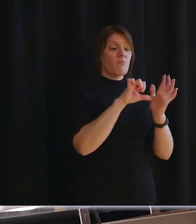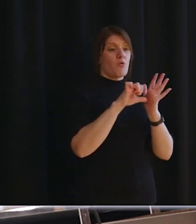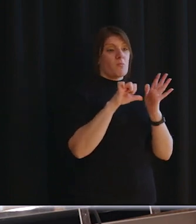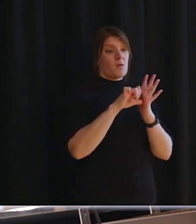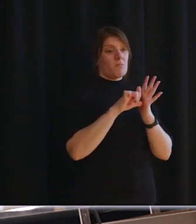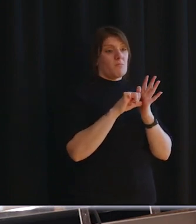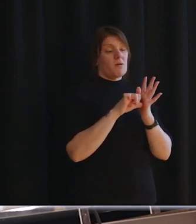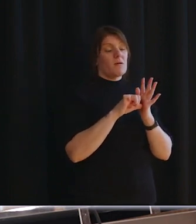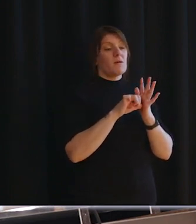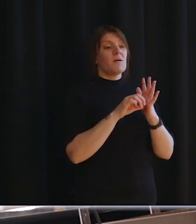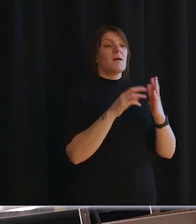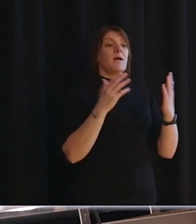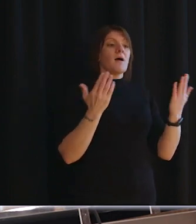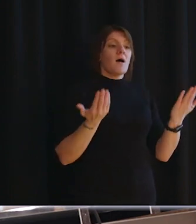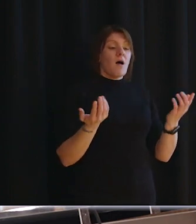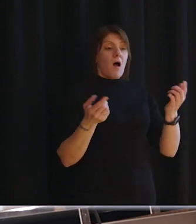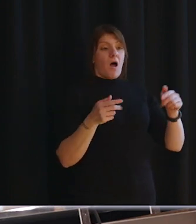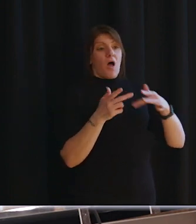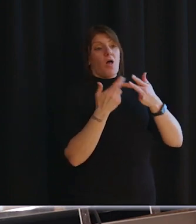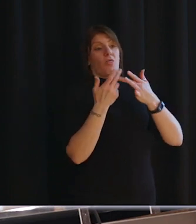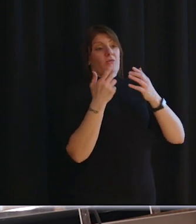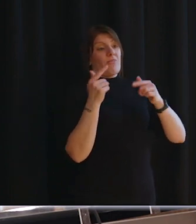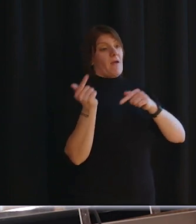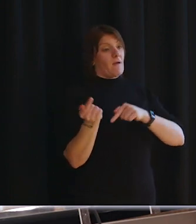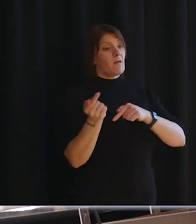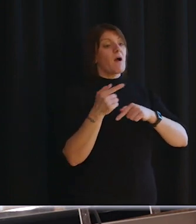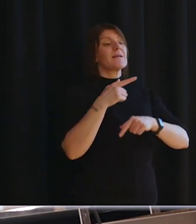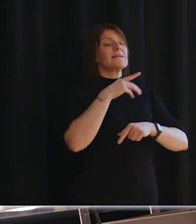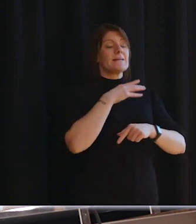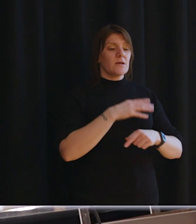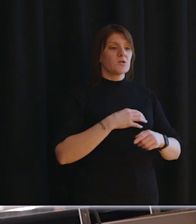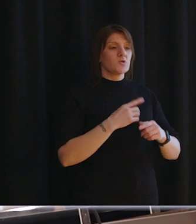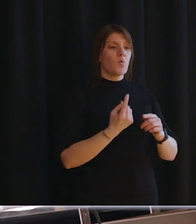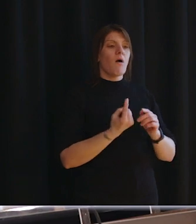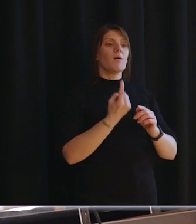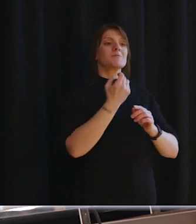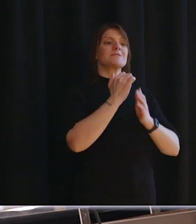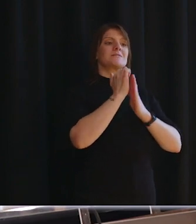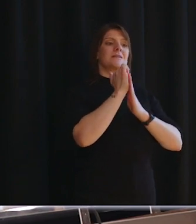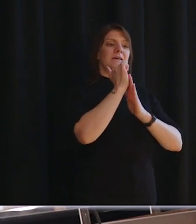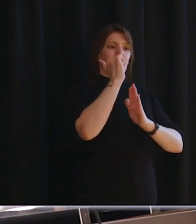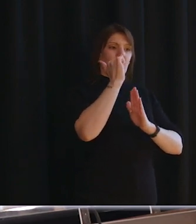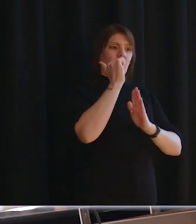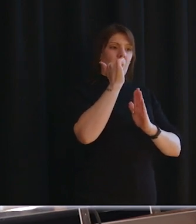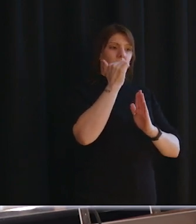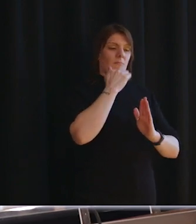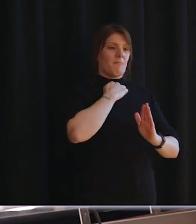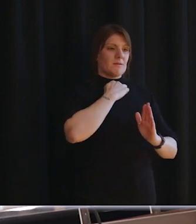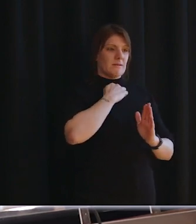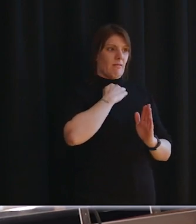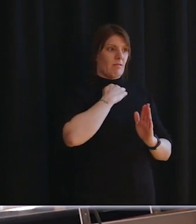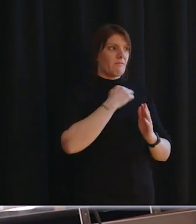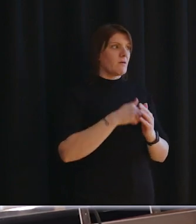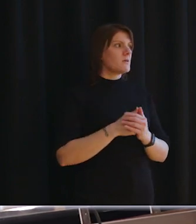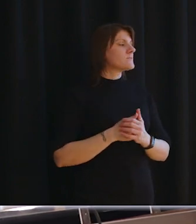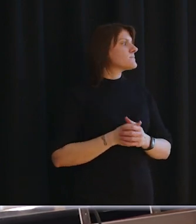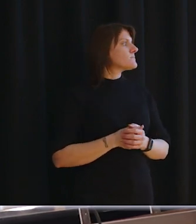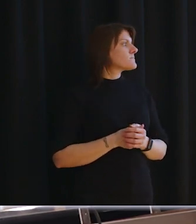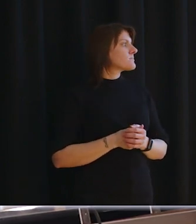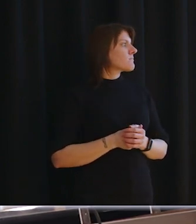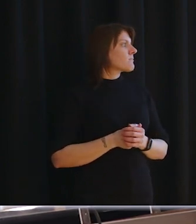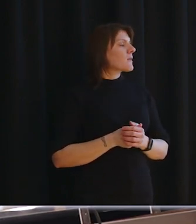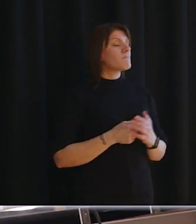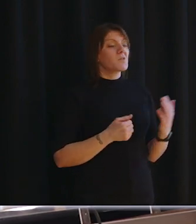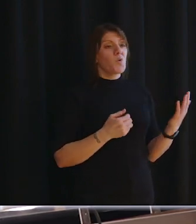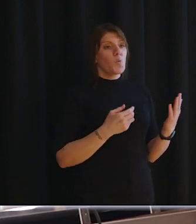need to upskill myself. And again, that's where I was relating to earlier. That it's really hard because as far as I'm